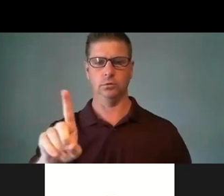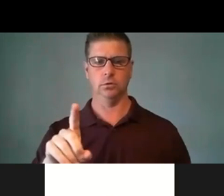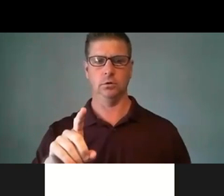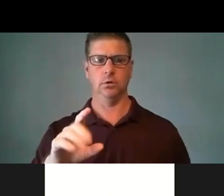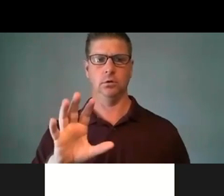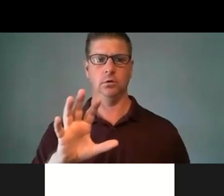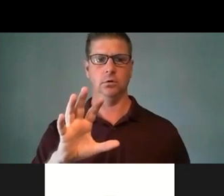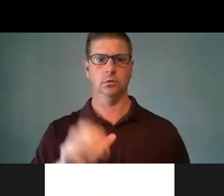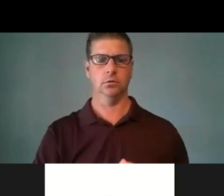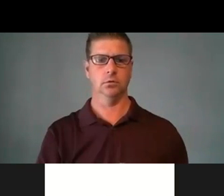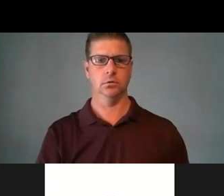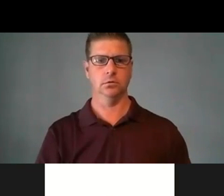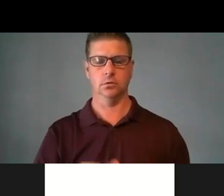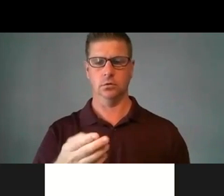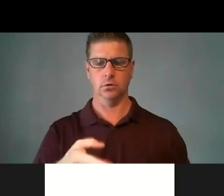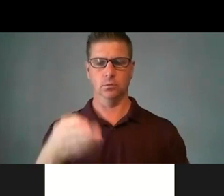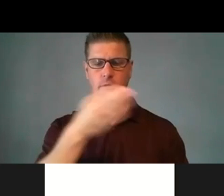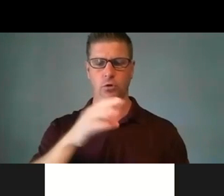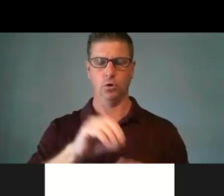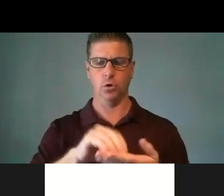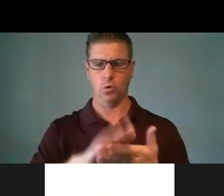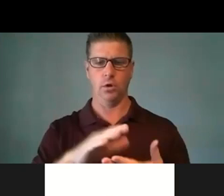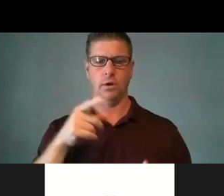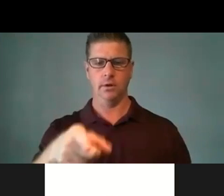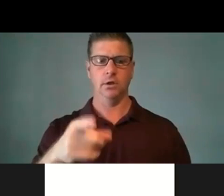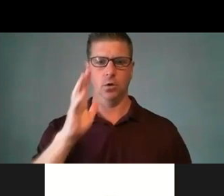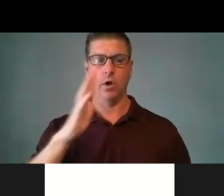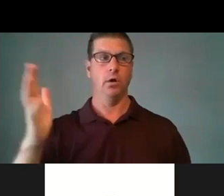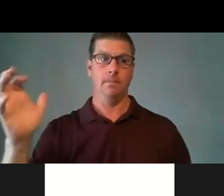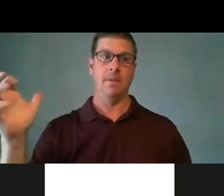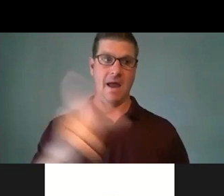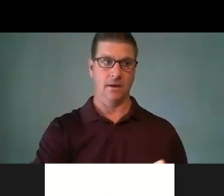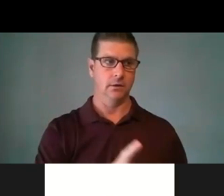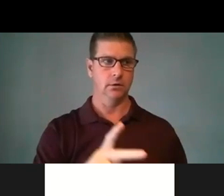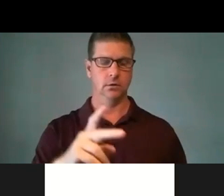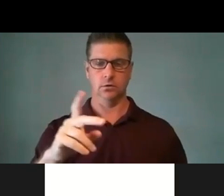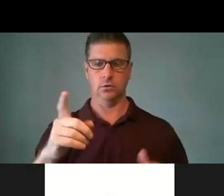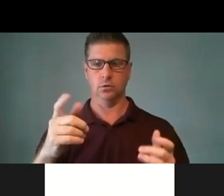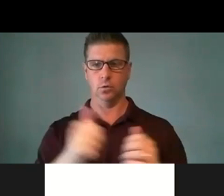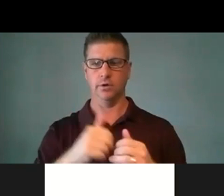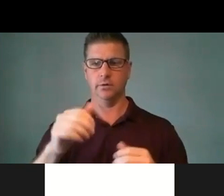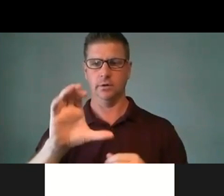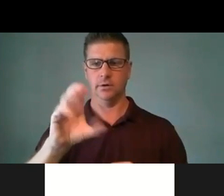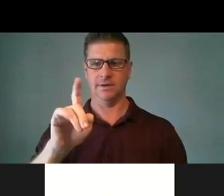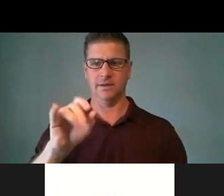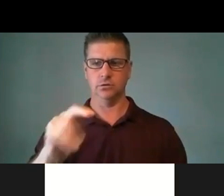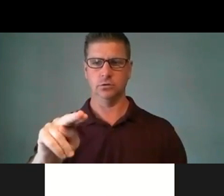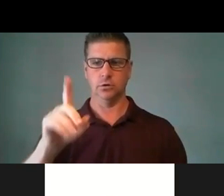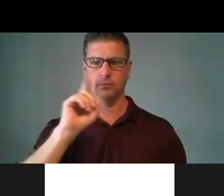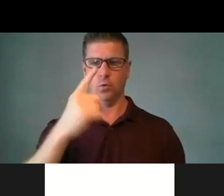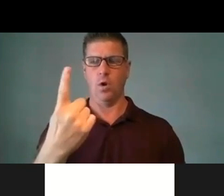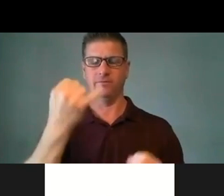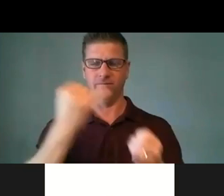as previously noted, this will be back before us with those conditions all intact for one final